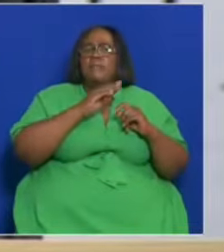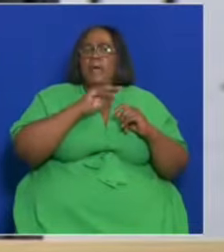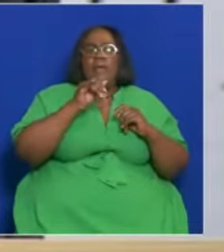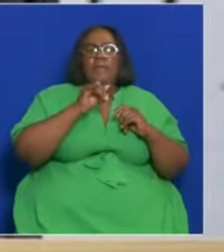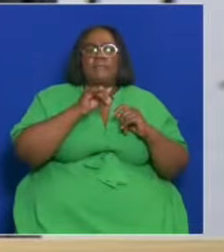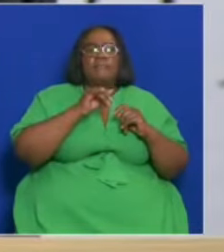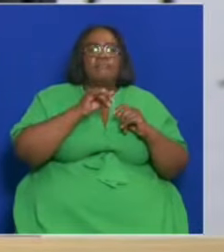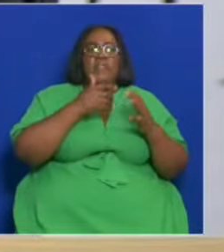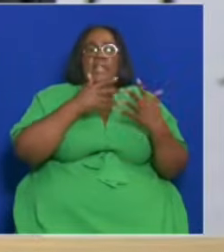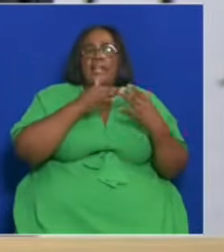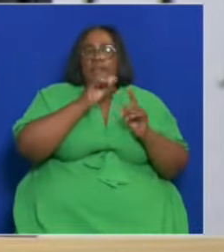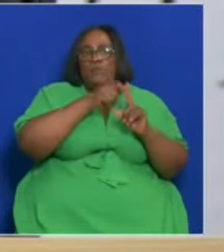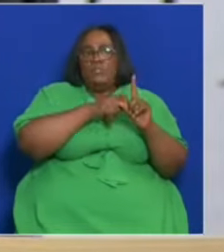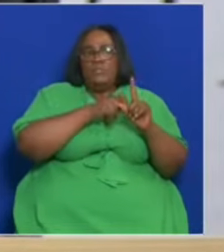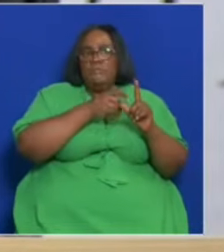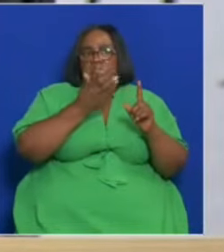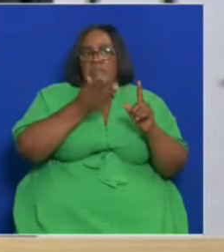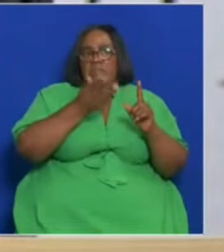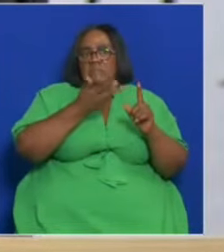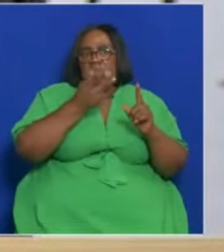are,